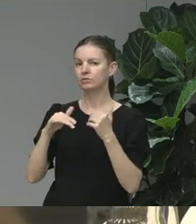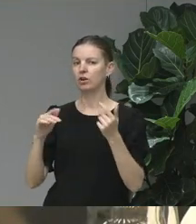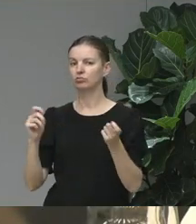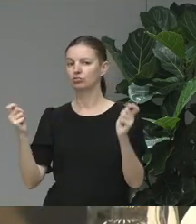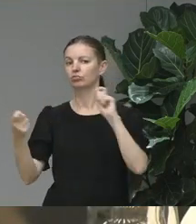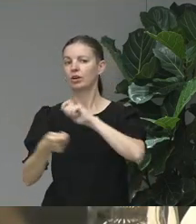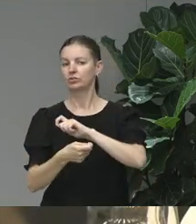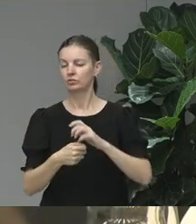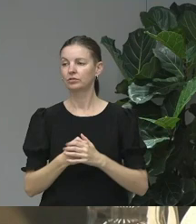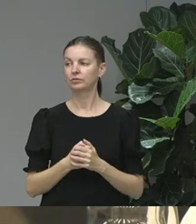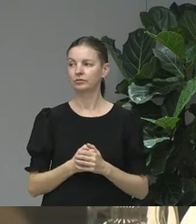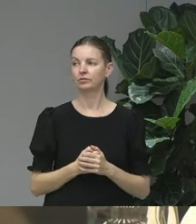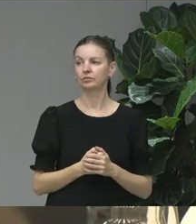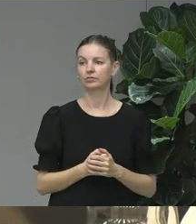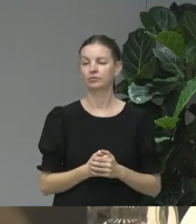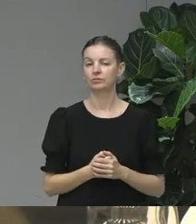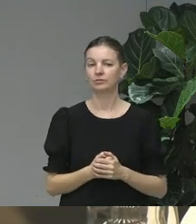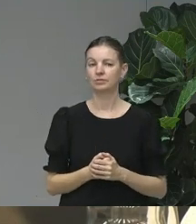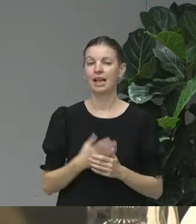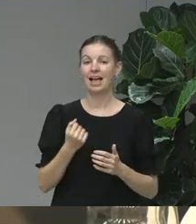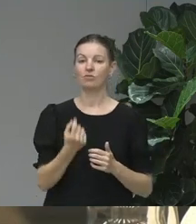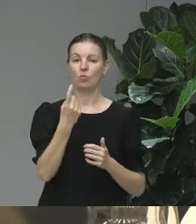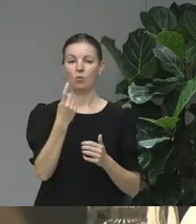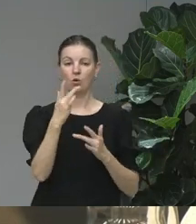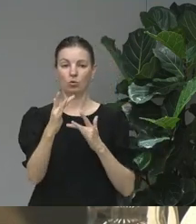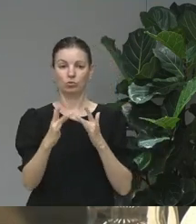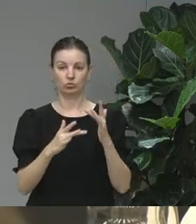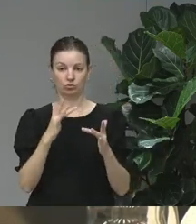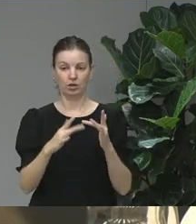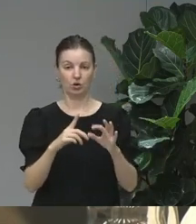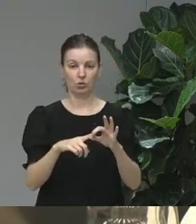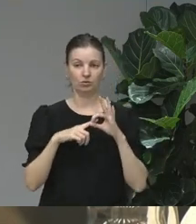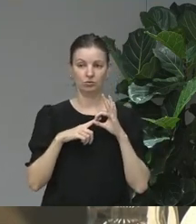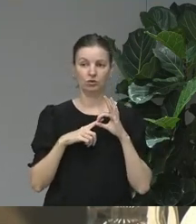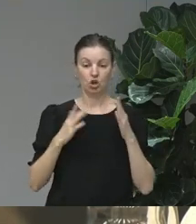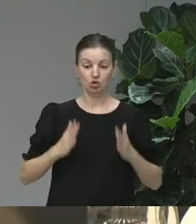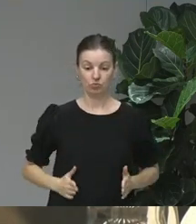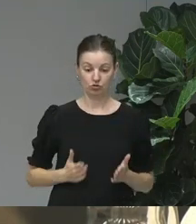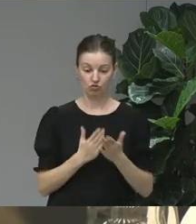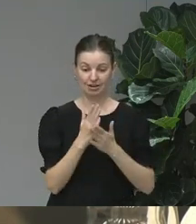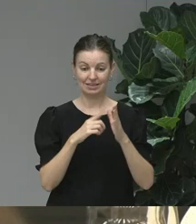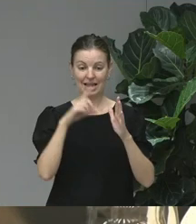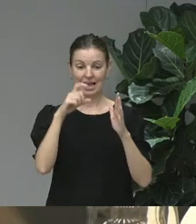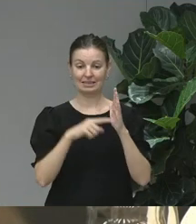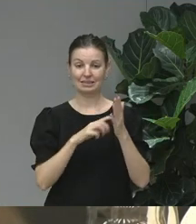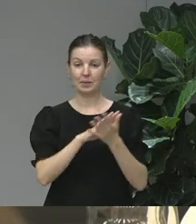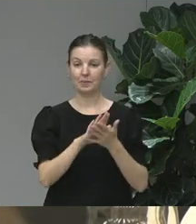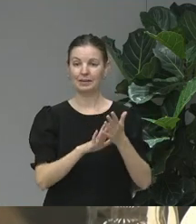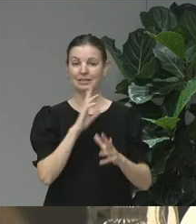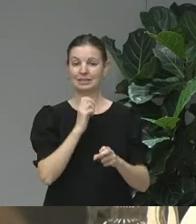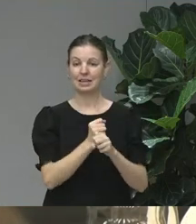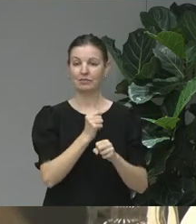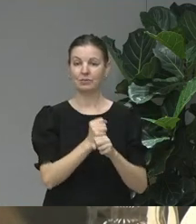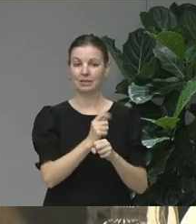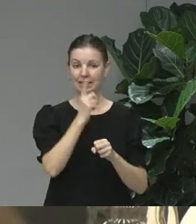from online, and they're asking, a Human Rights Act means governments can in the future amend or repeal the